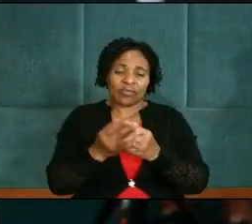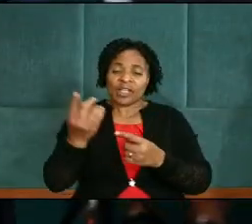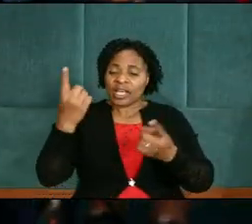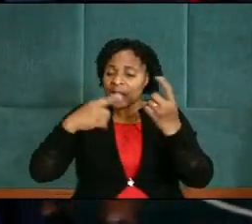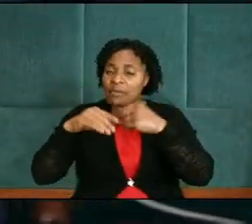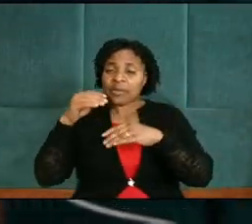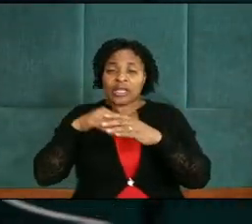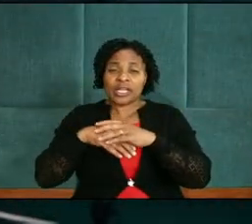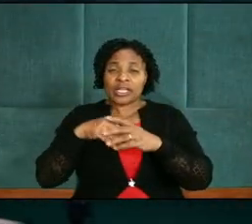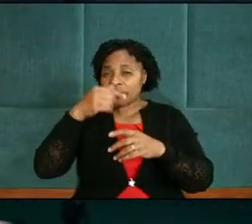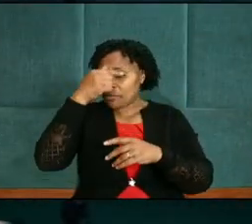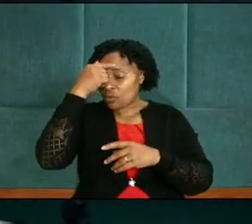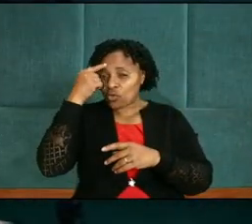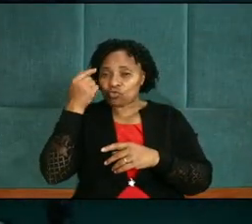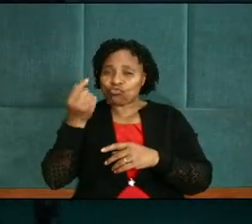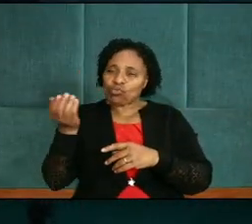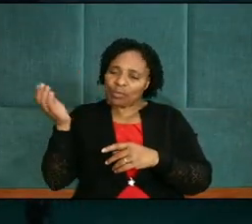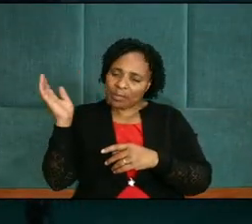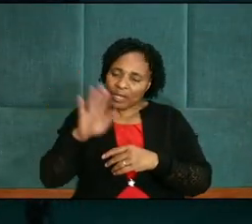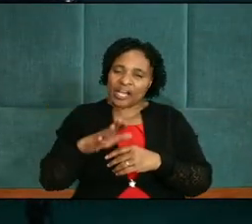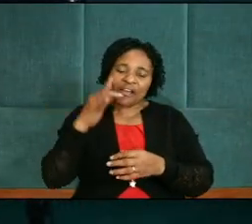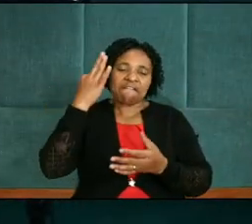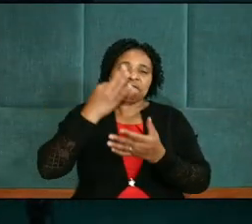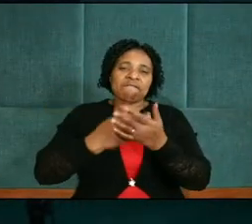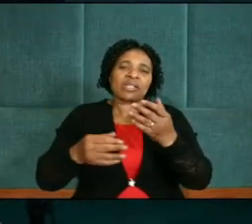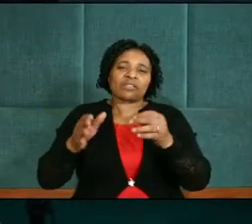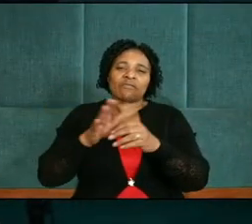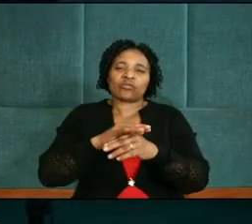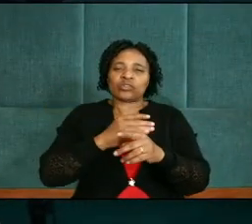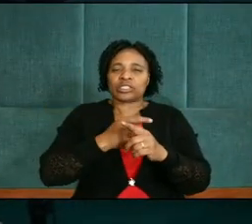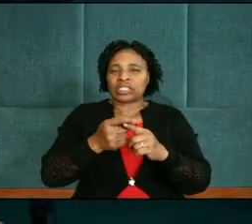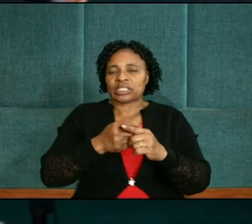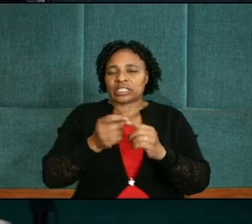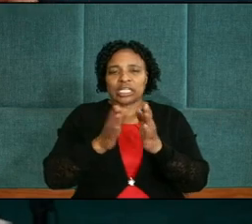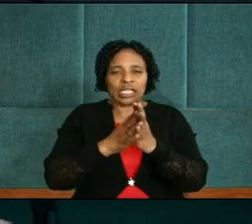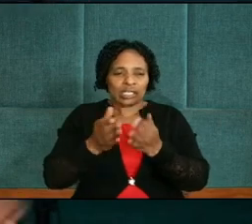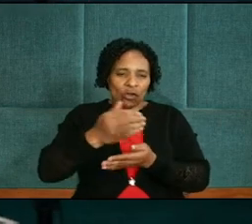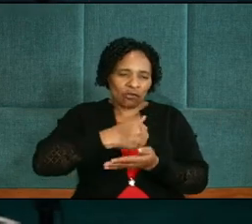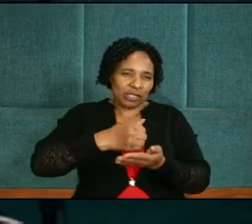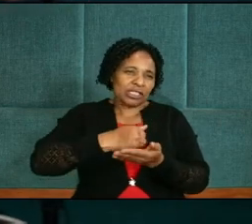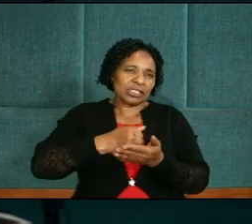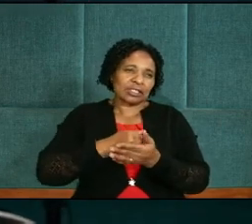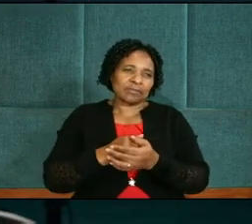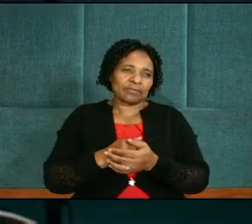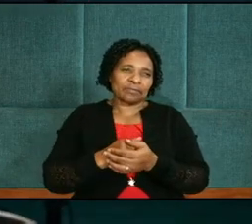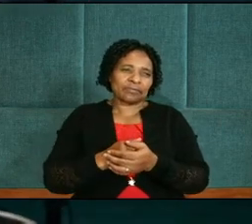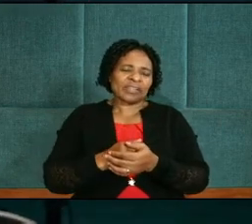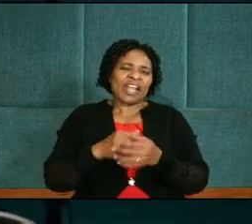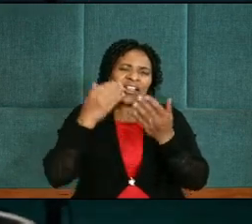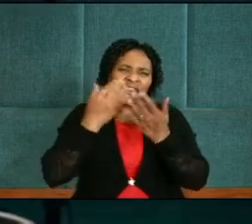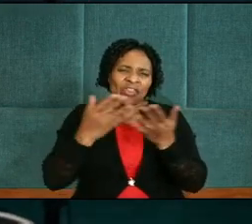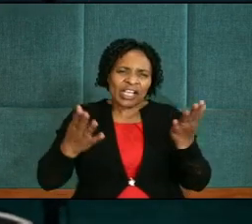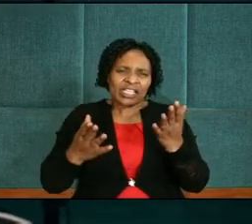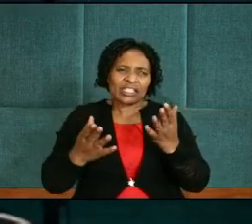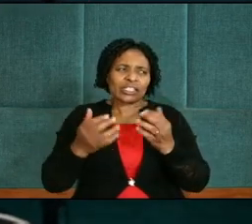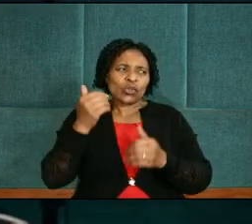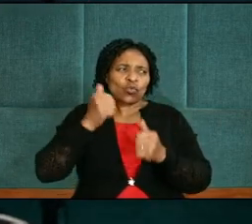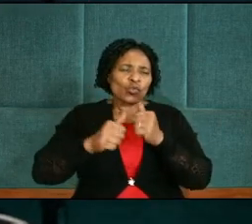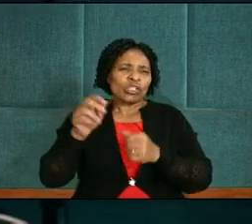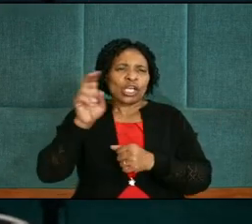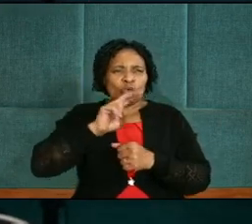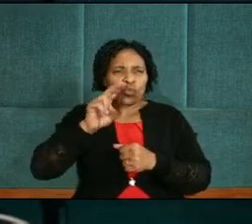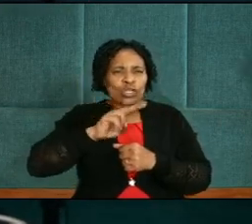Come in, because you return faithful tithe and offering. The things I'm looking